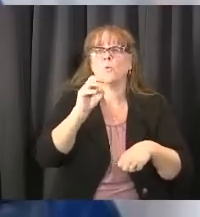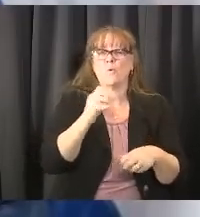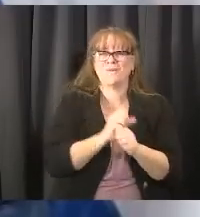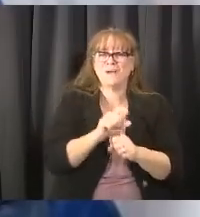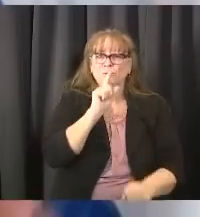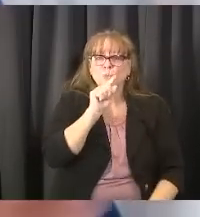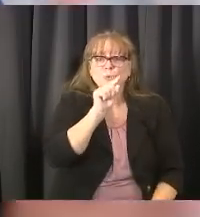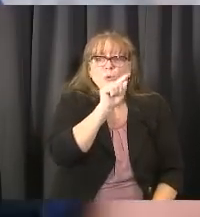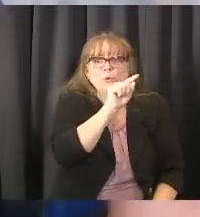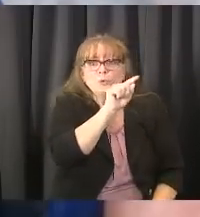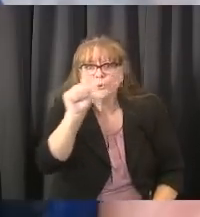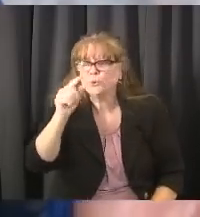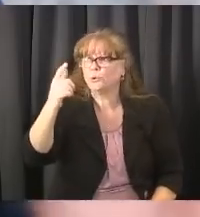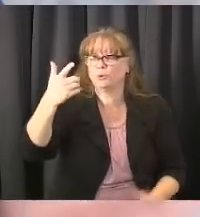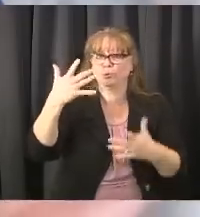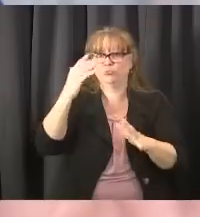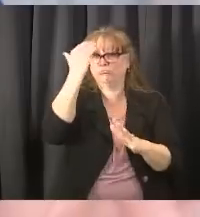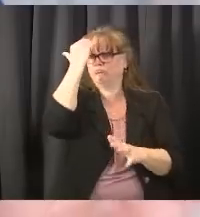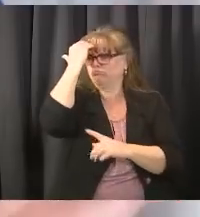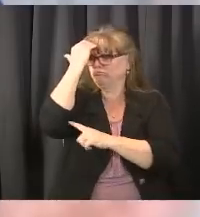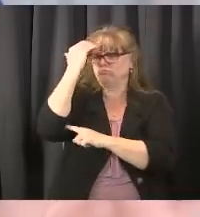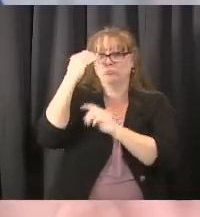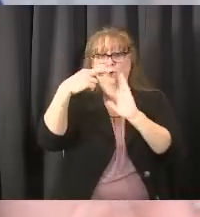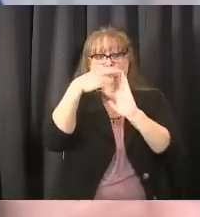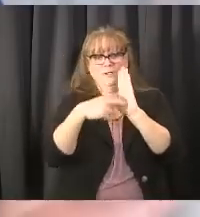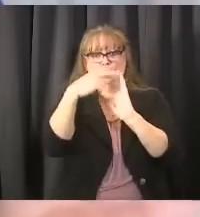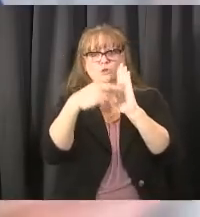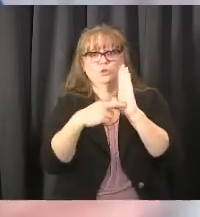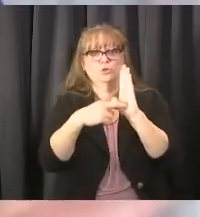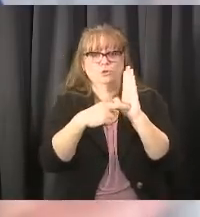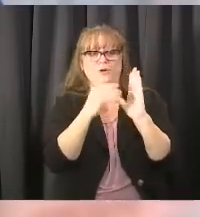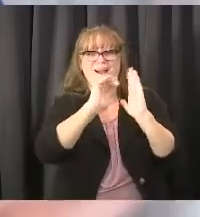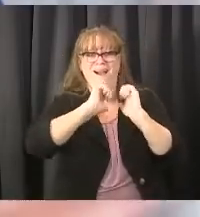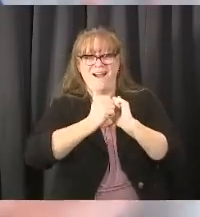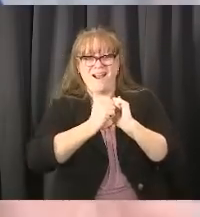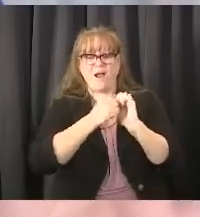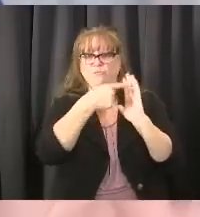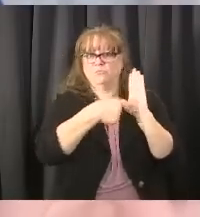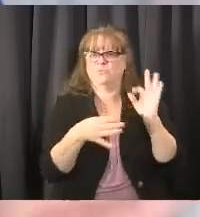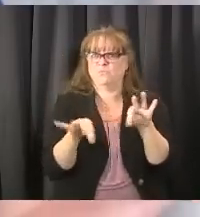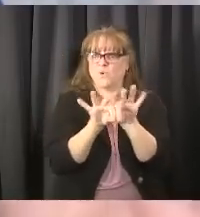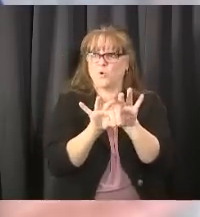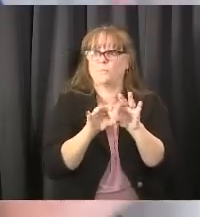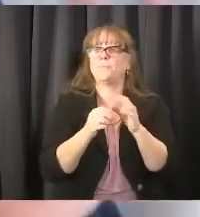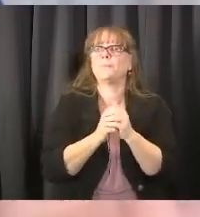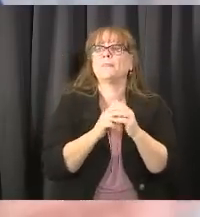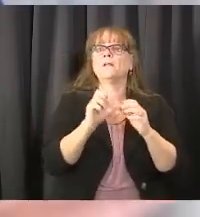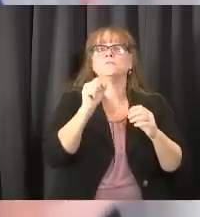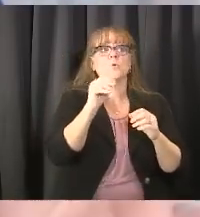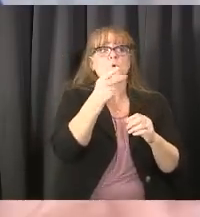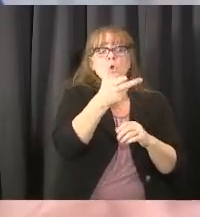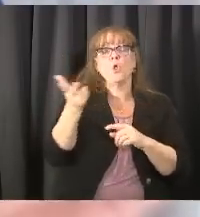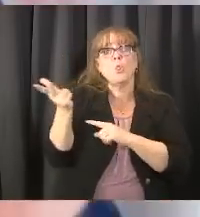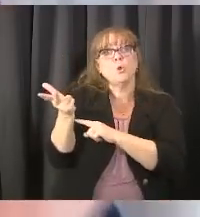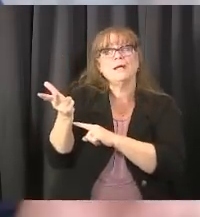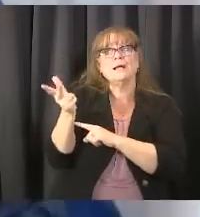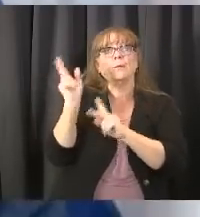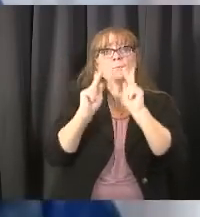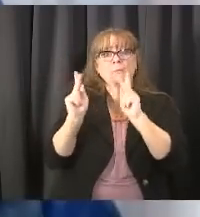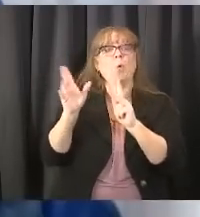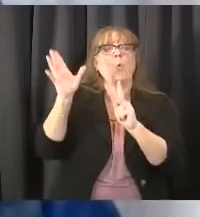on this call today and our other partners are a big reason that Colorado is among the very top tier of states when it comes to vaccine